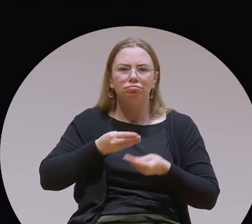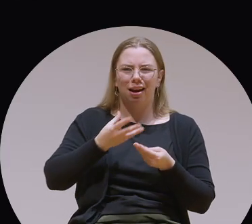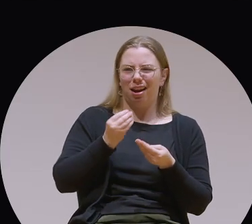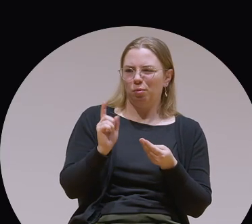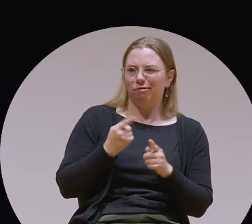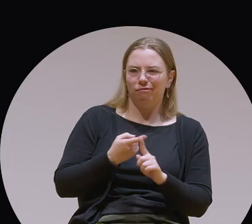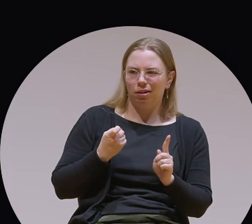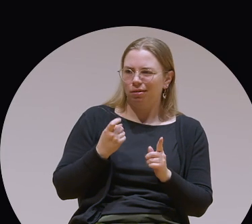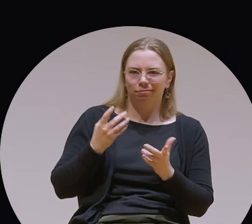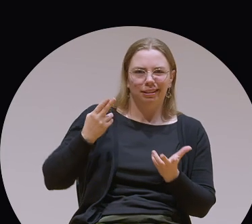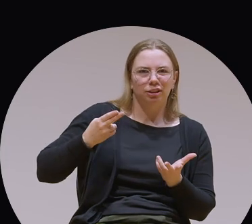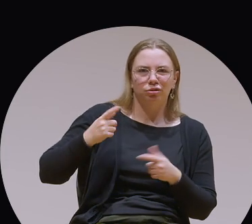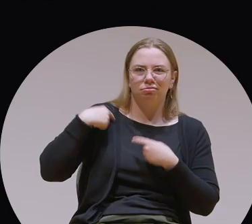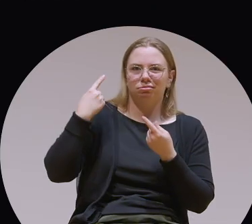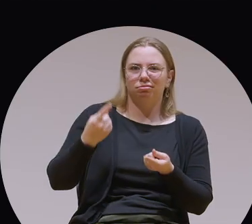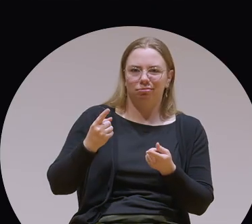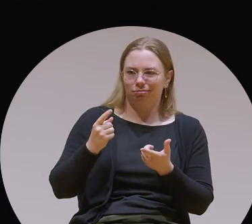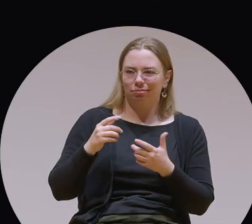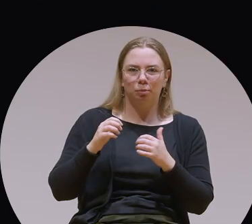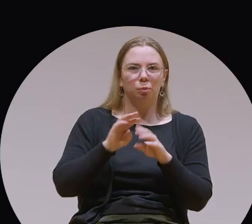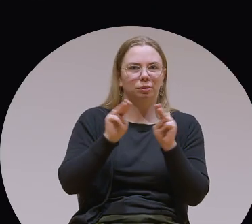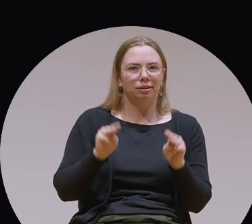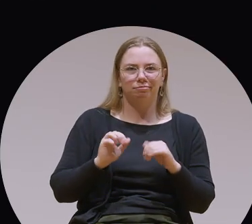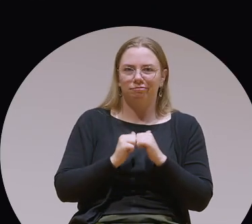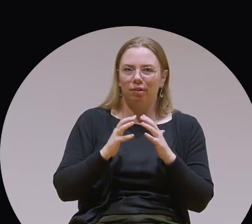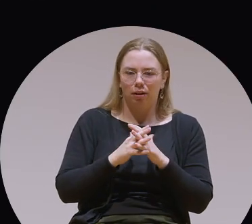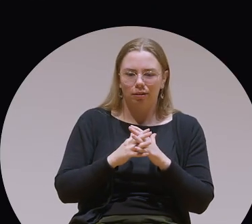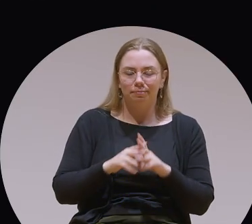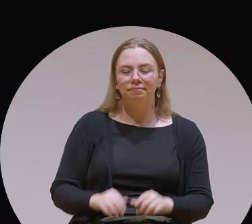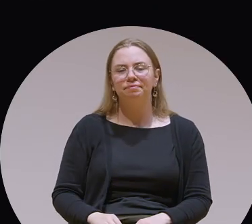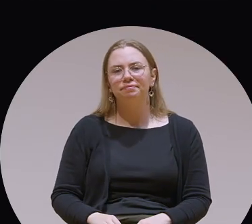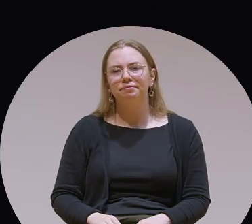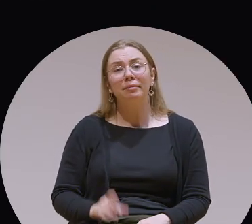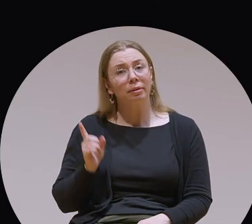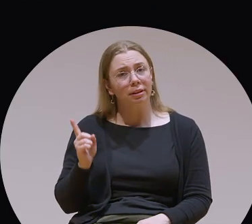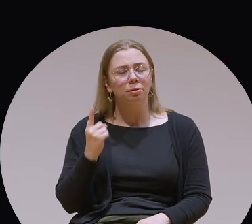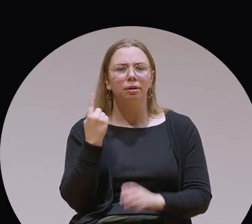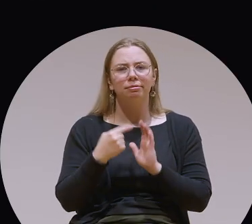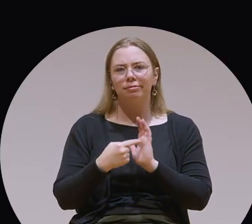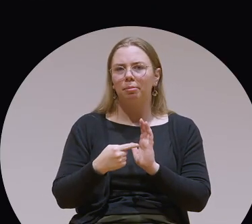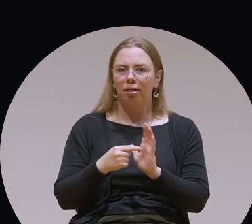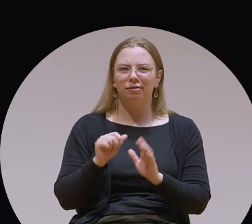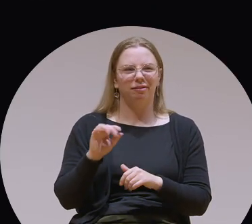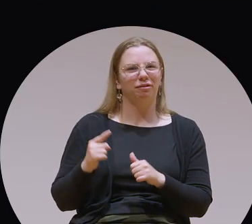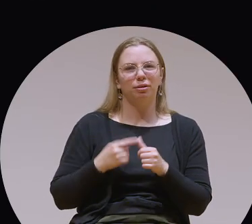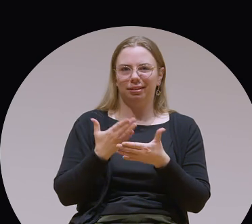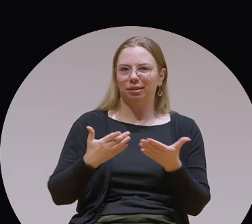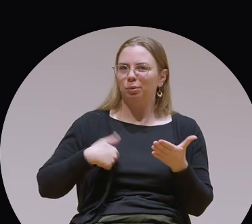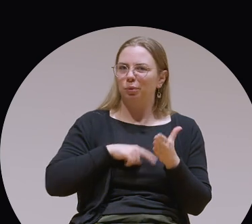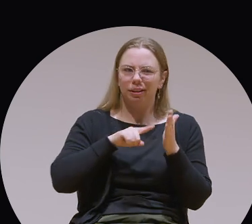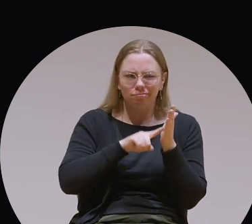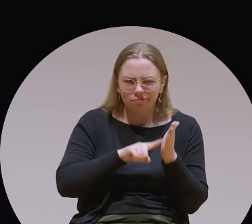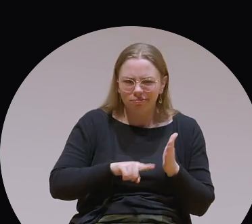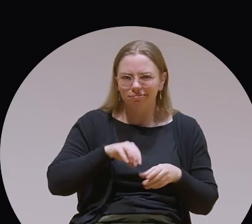founded. This is the first object acquired by the Metropolitan Museum. This is a beautiful sarcophagus